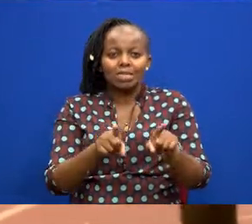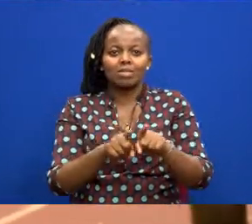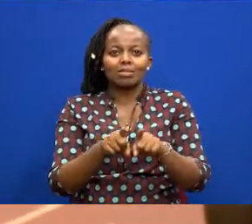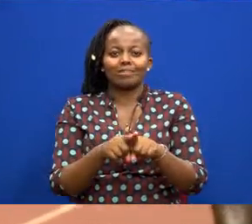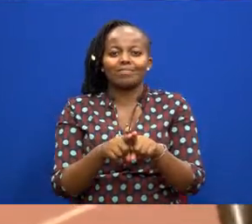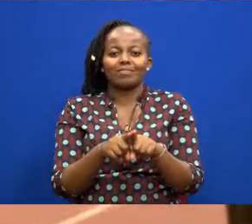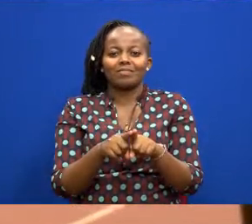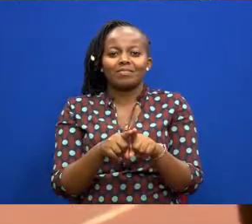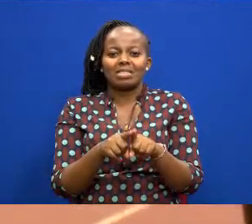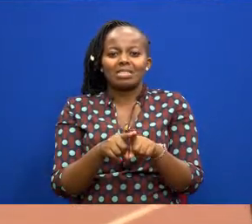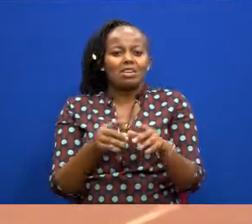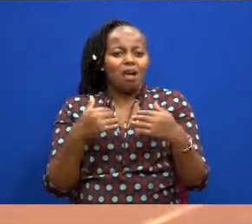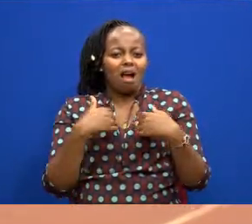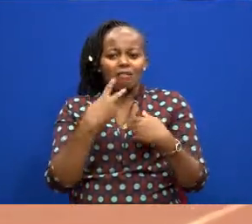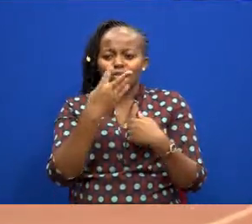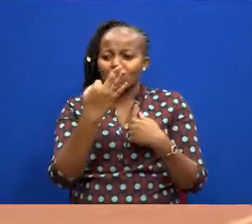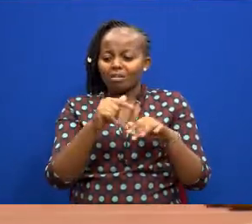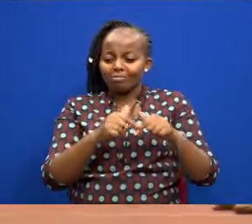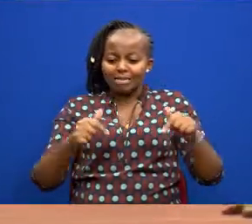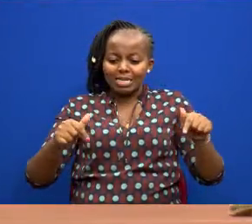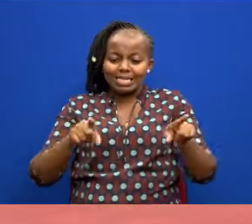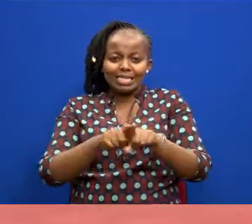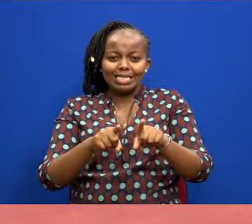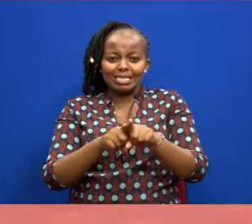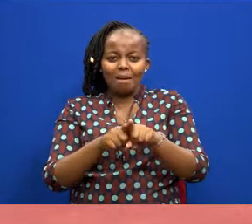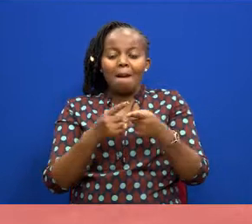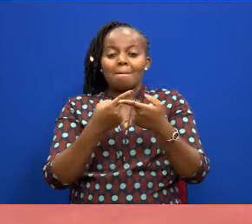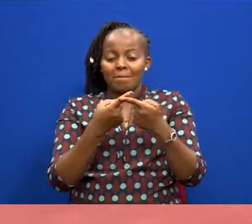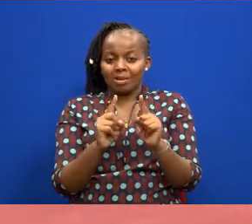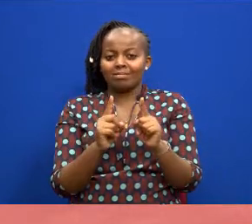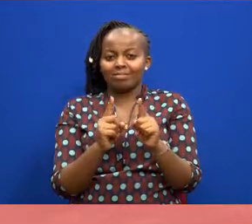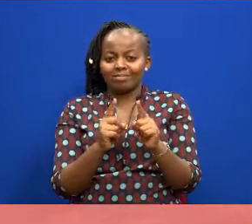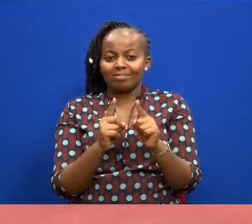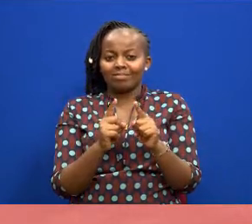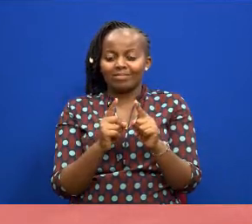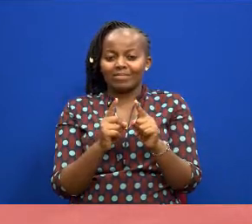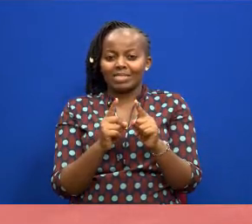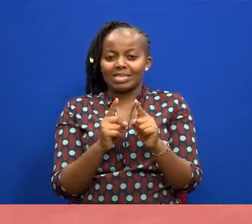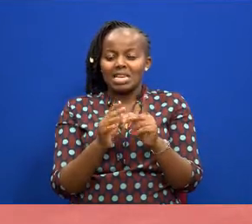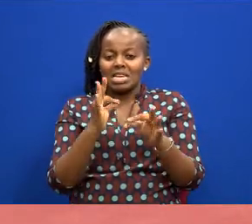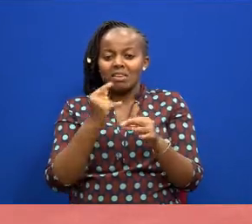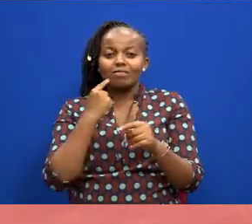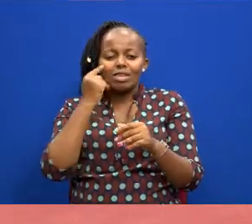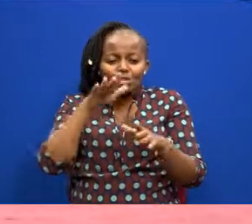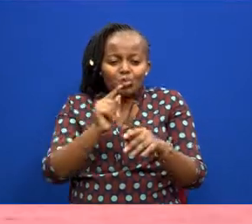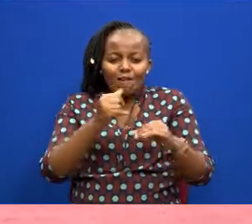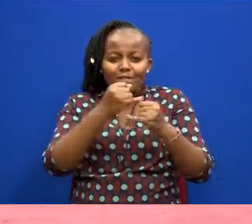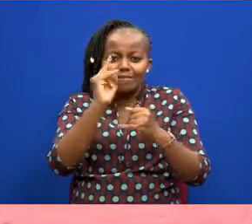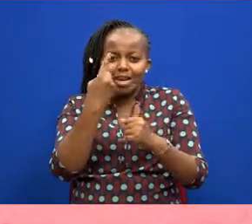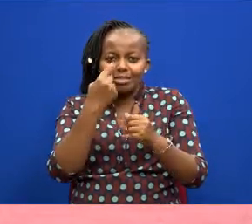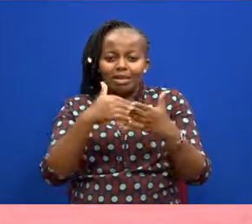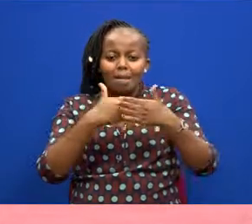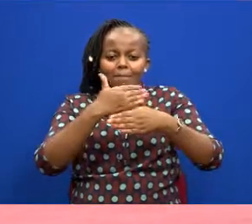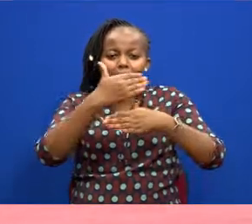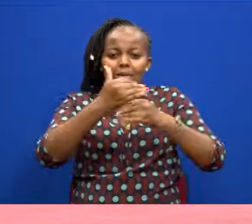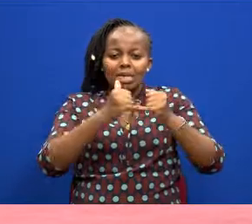there were 2 or 3 guys on the side who were almost at the finish line, could be declared the winner of the race. So